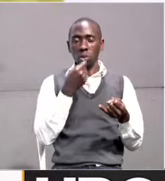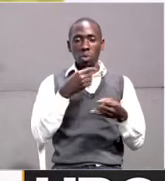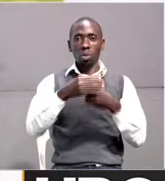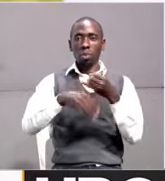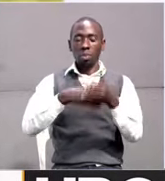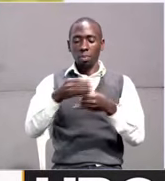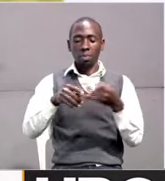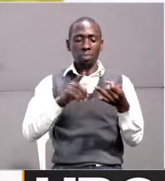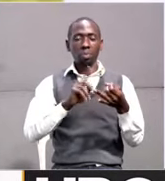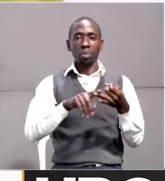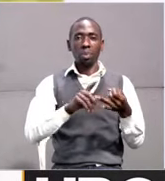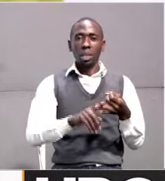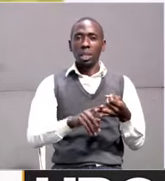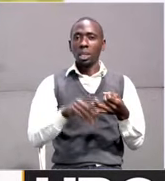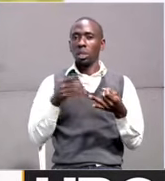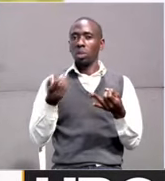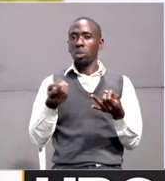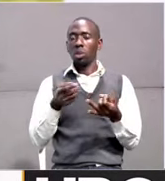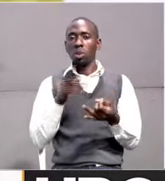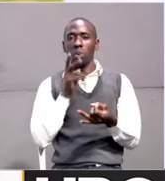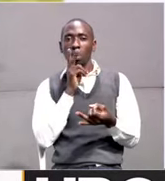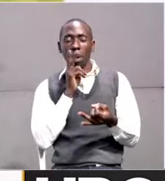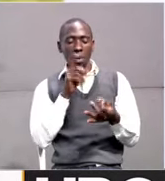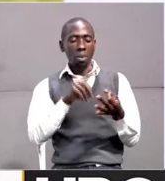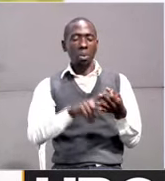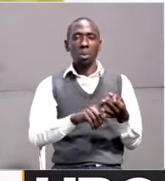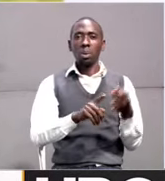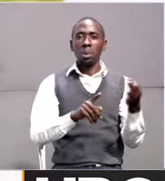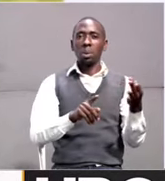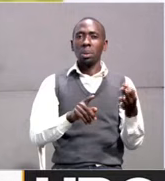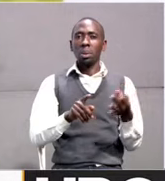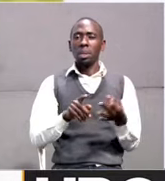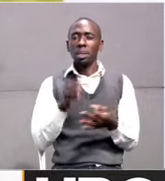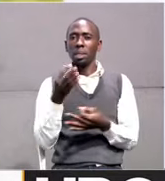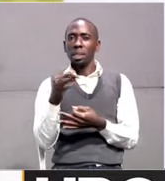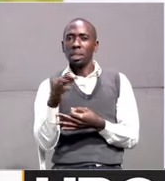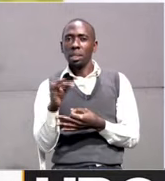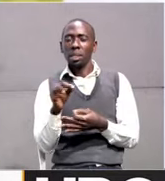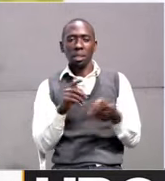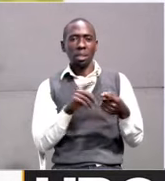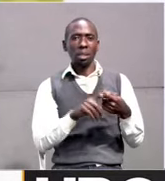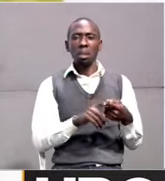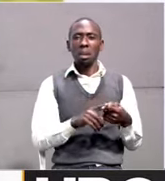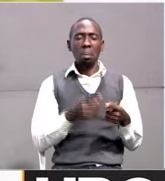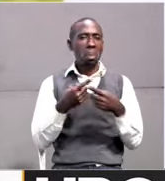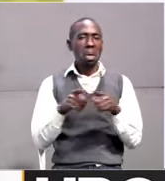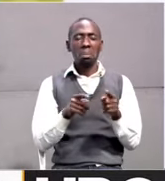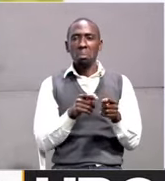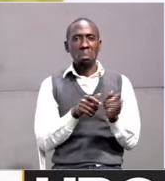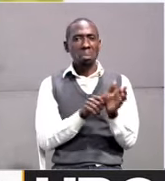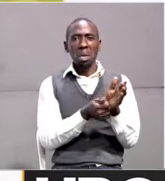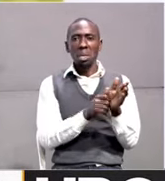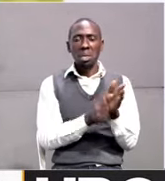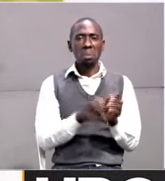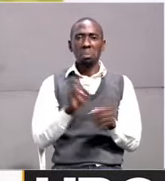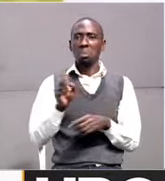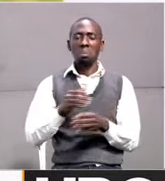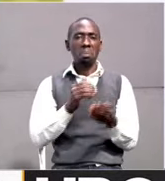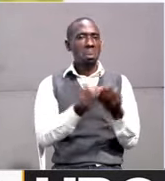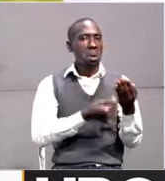but not milk, not maize, not bananas, not